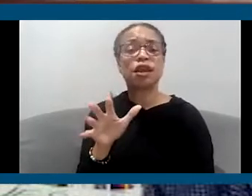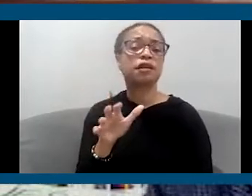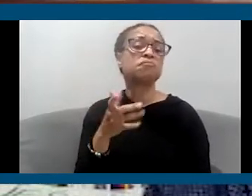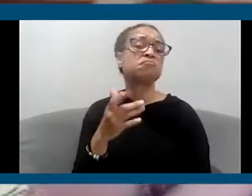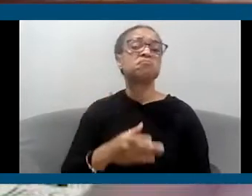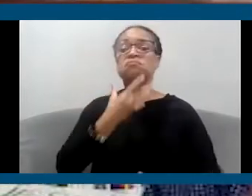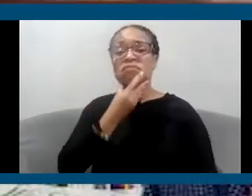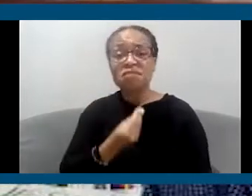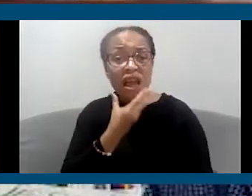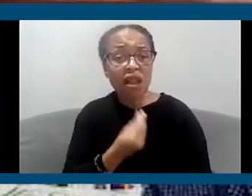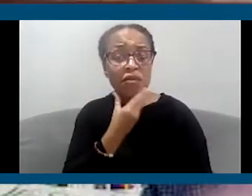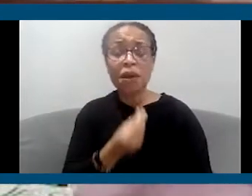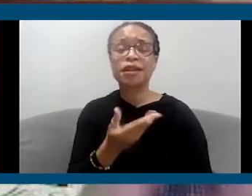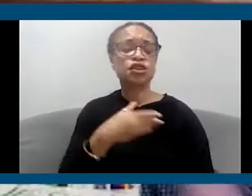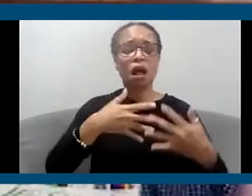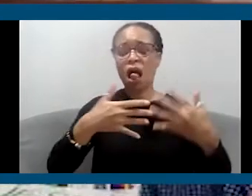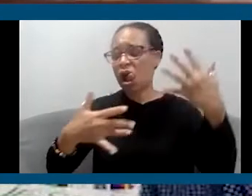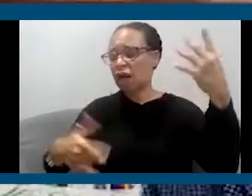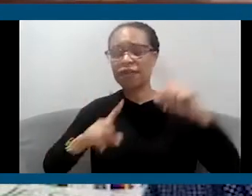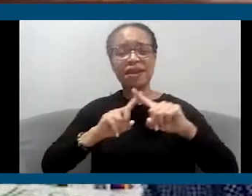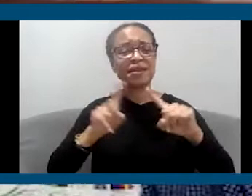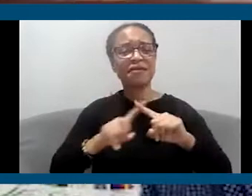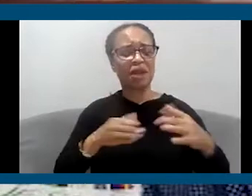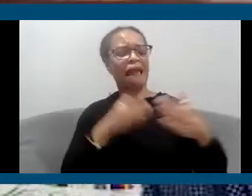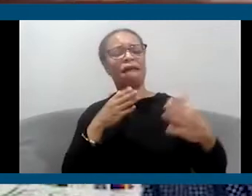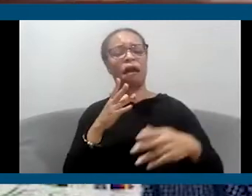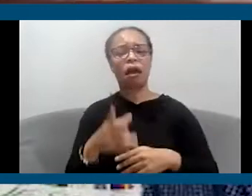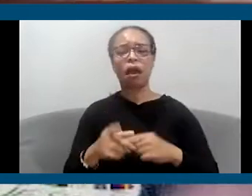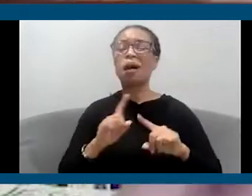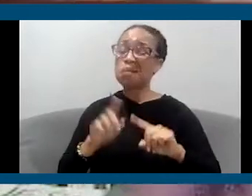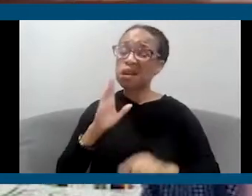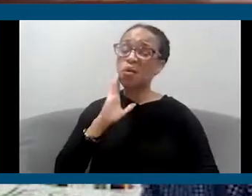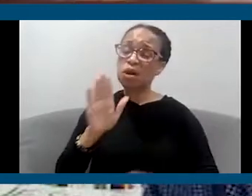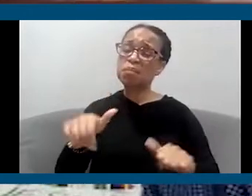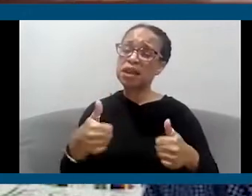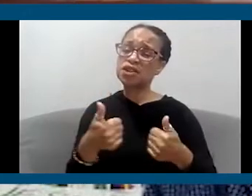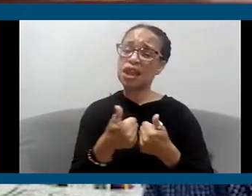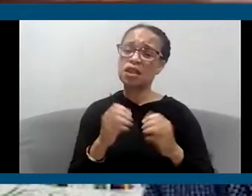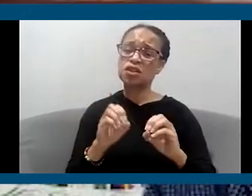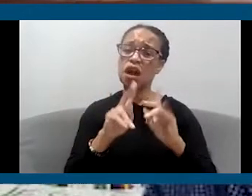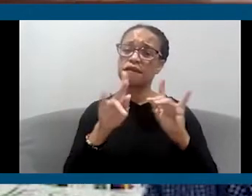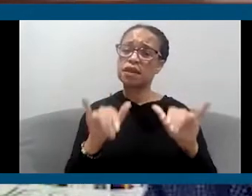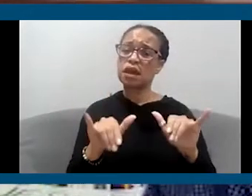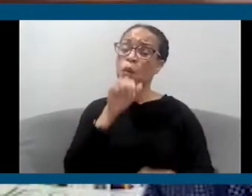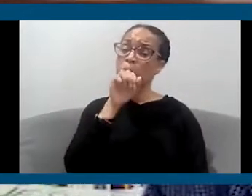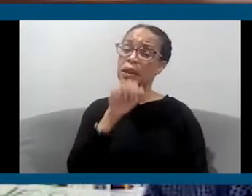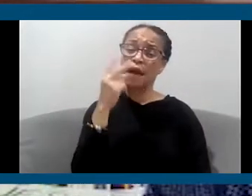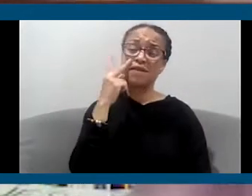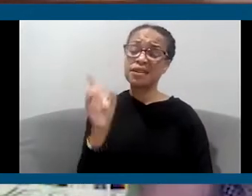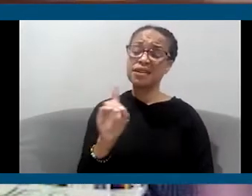anti-Semitism, Islamophobia, and so on and so forth. This is going to be a challenge. Obviously, we would like to see the Democratic Party engaging